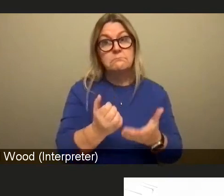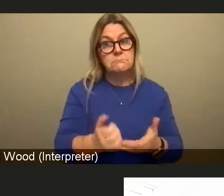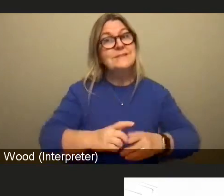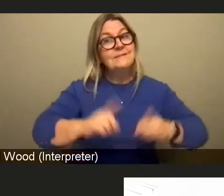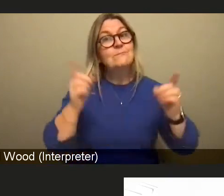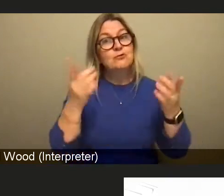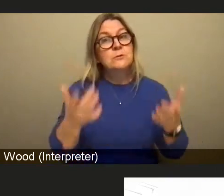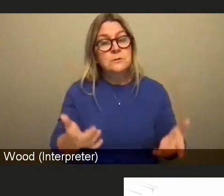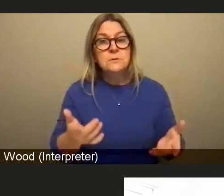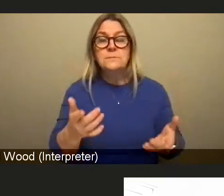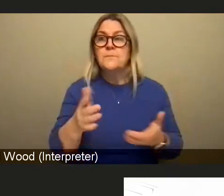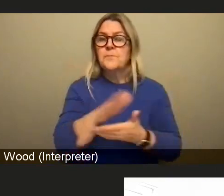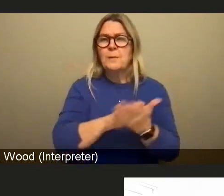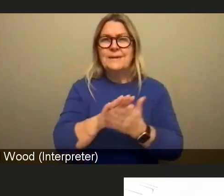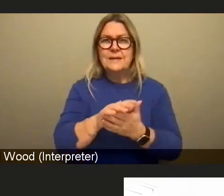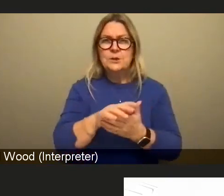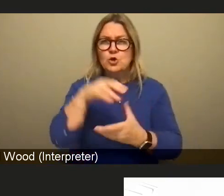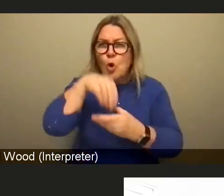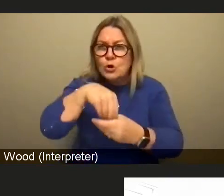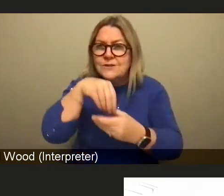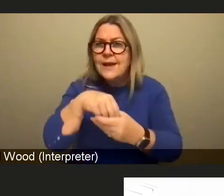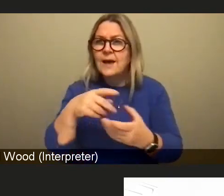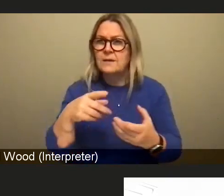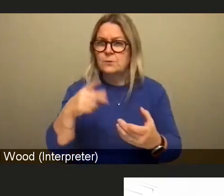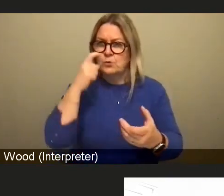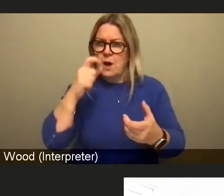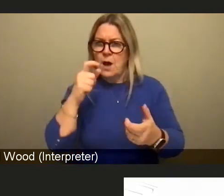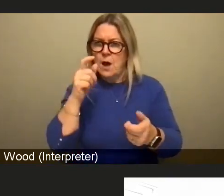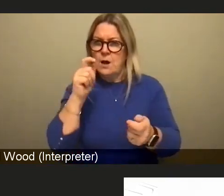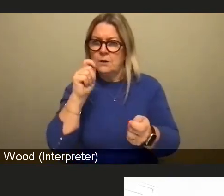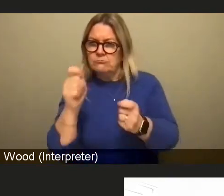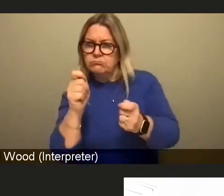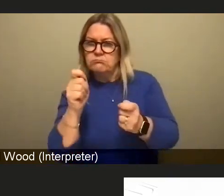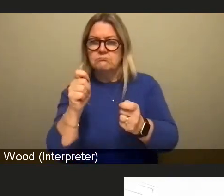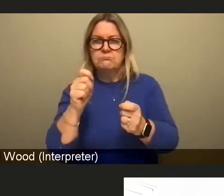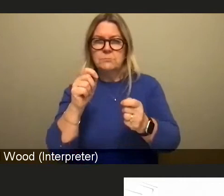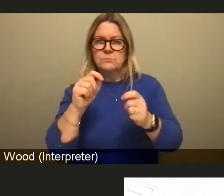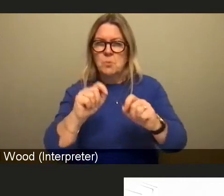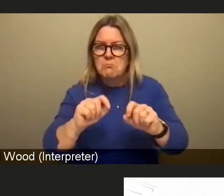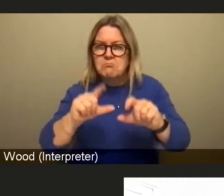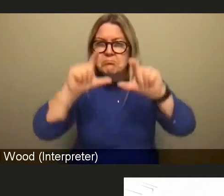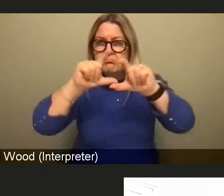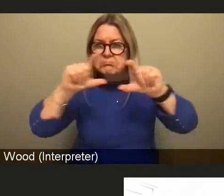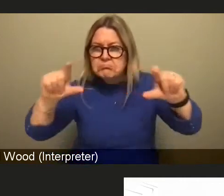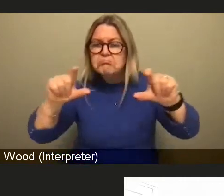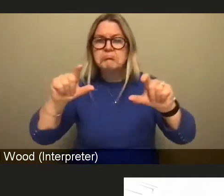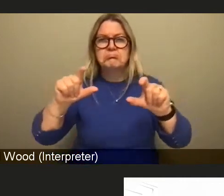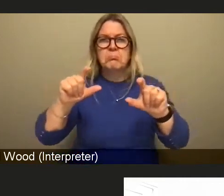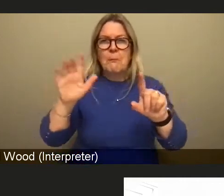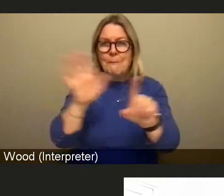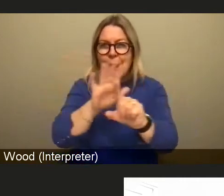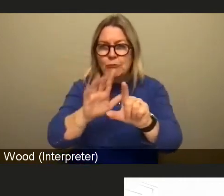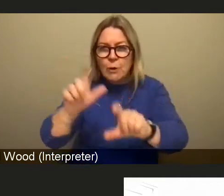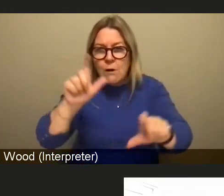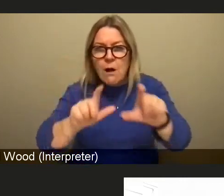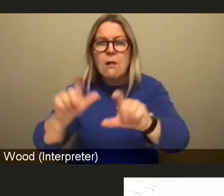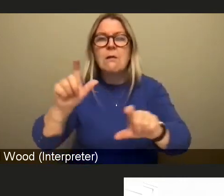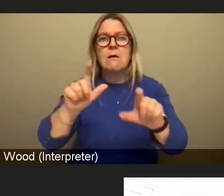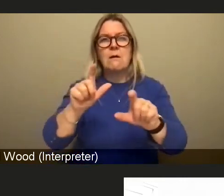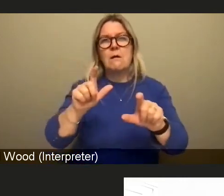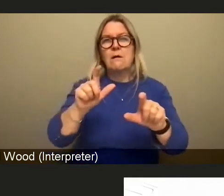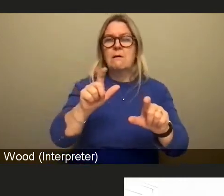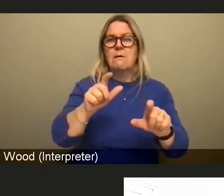customise content in the way that works for them, be that font sizes, screen colours, you know, text-to-speech